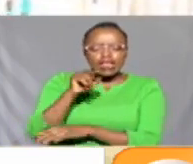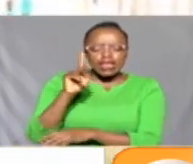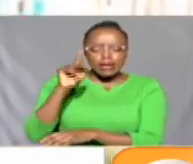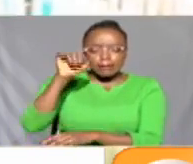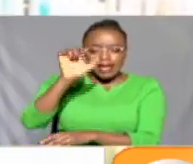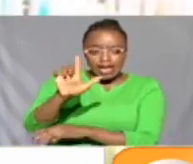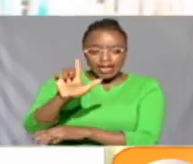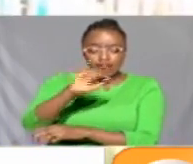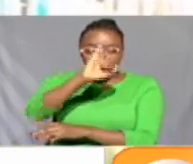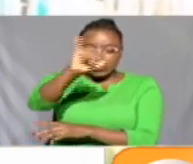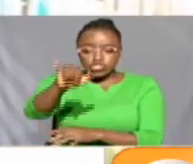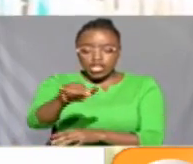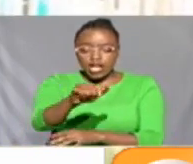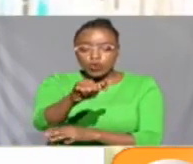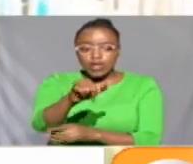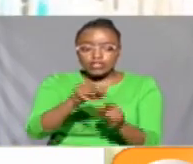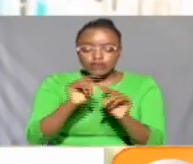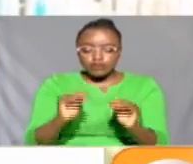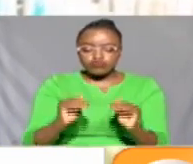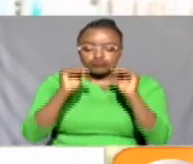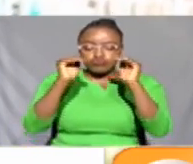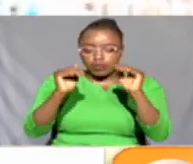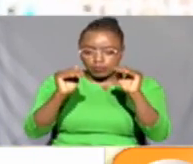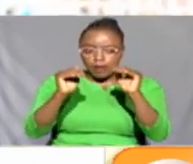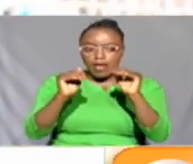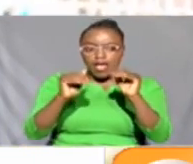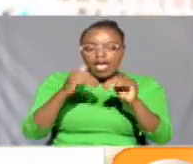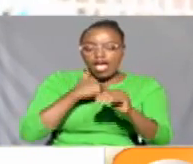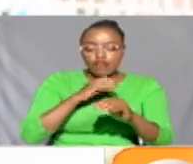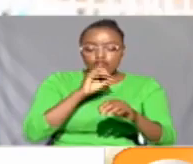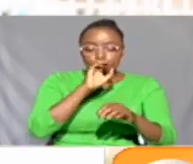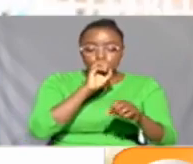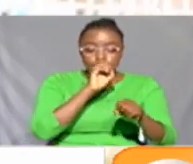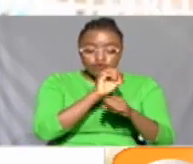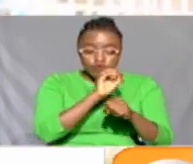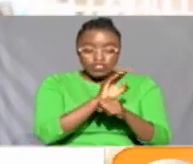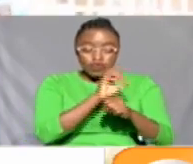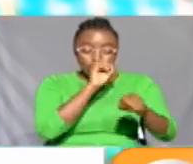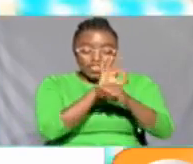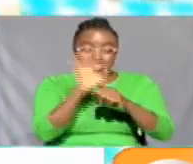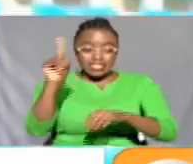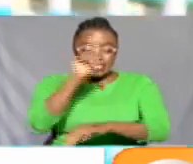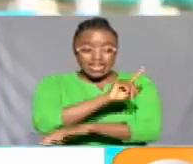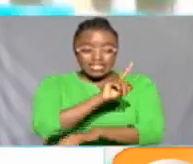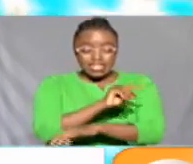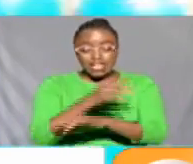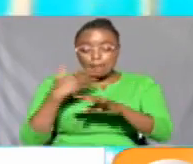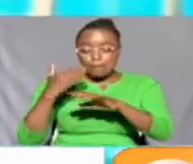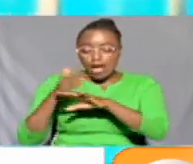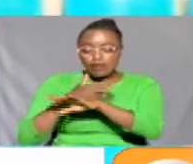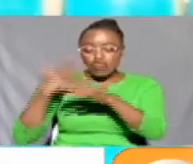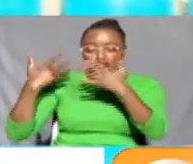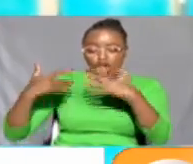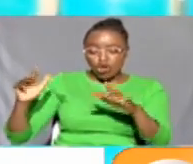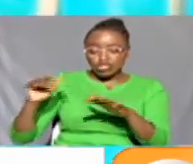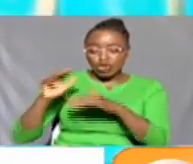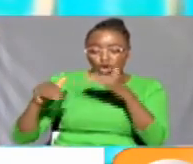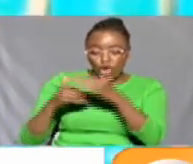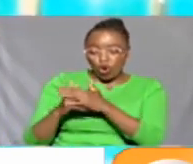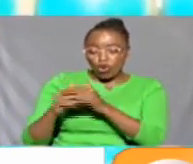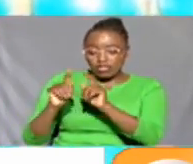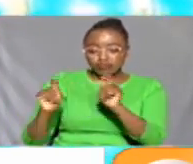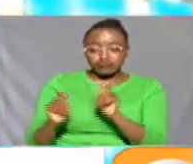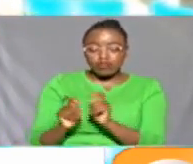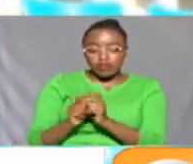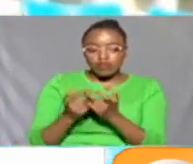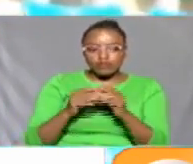credentials when in January he ascended to the summit and held Forte for 13 days before losing grip. He edged out Gor Mahia